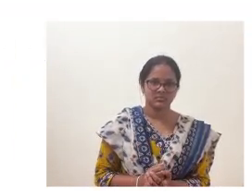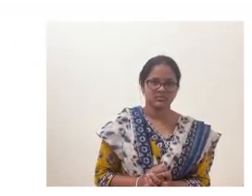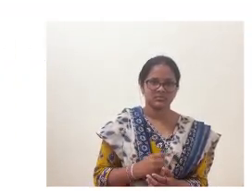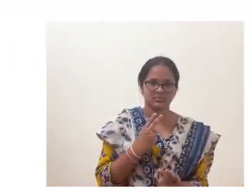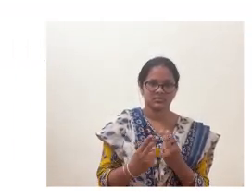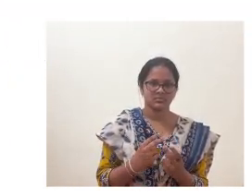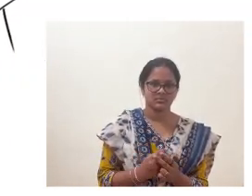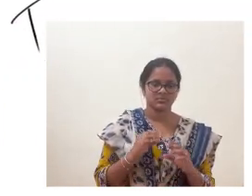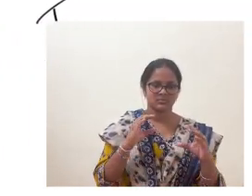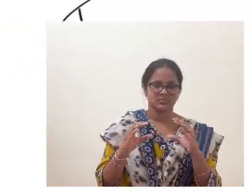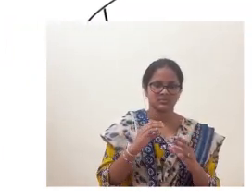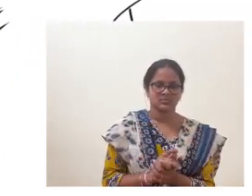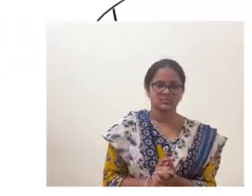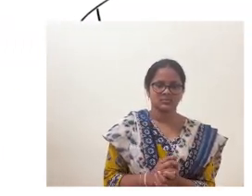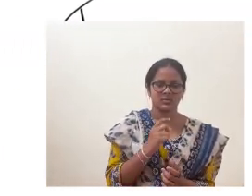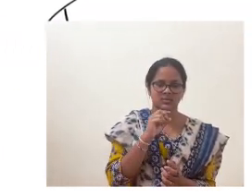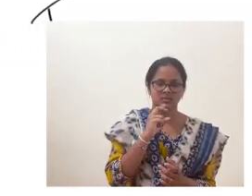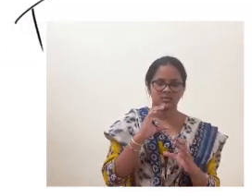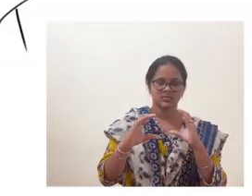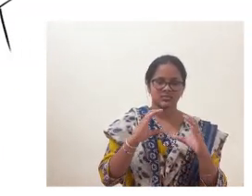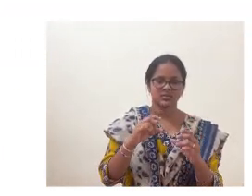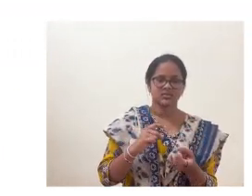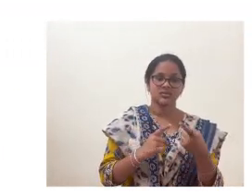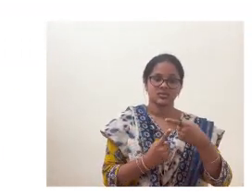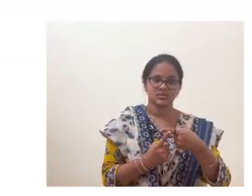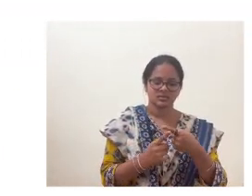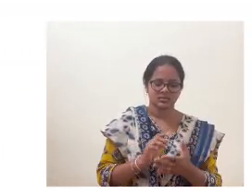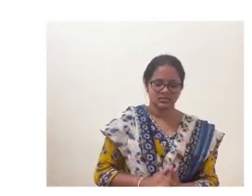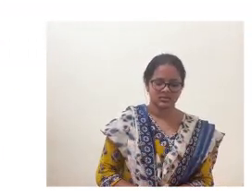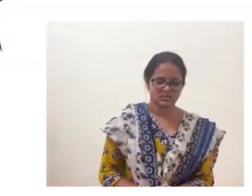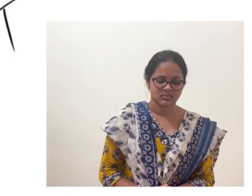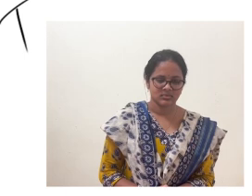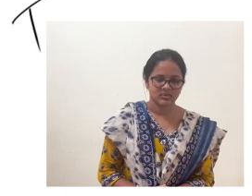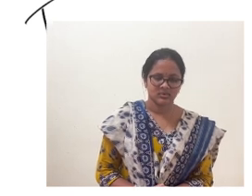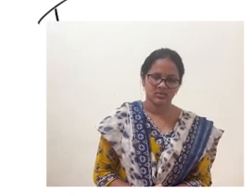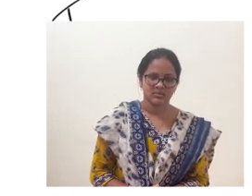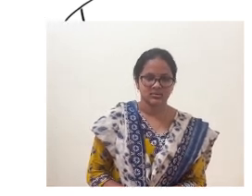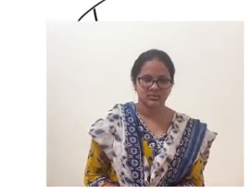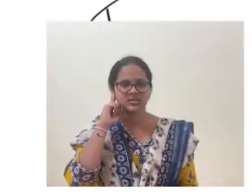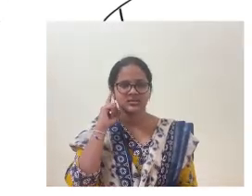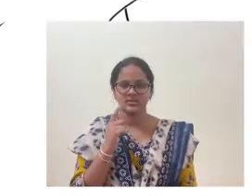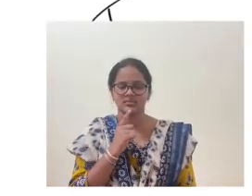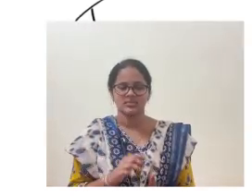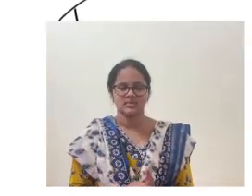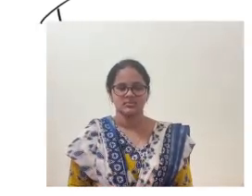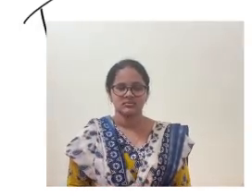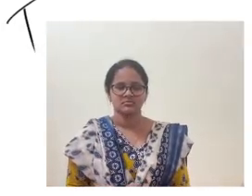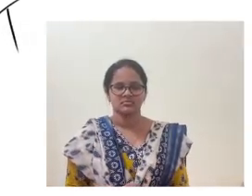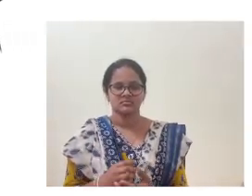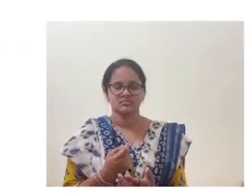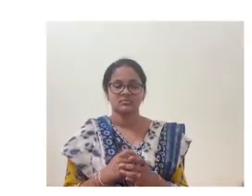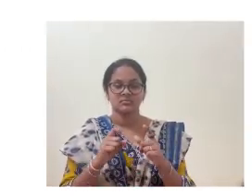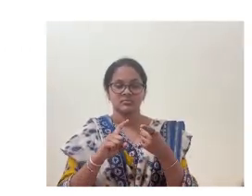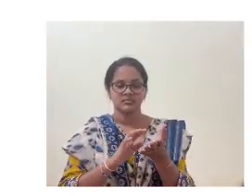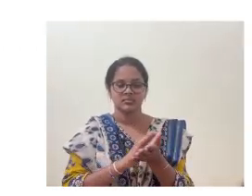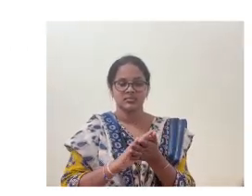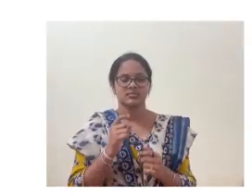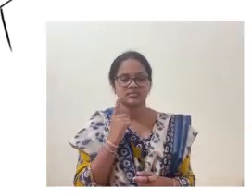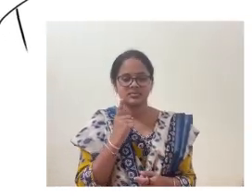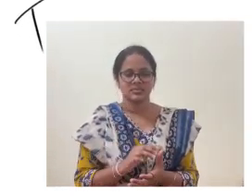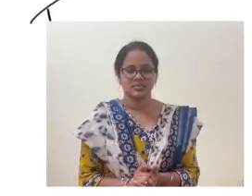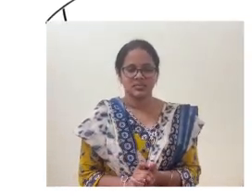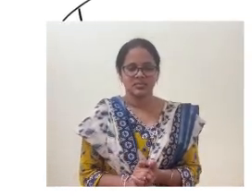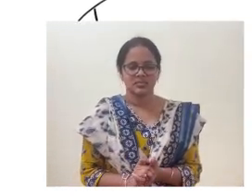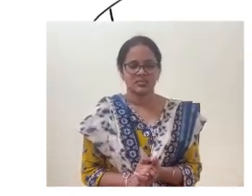language disability. Difficulty speaking clearly or understanding speech. May need speech therapy